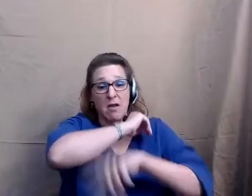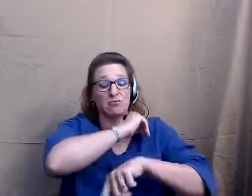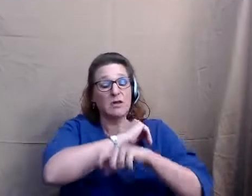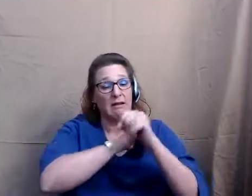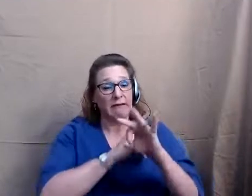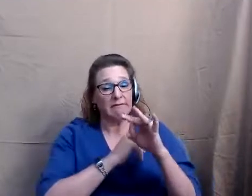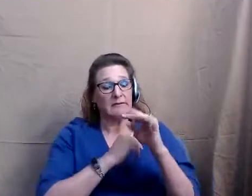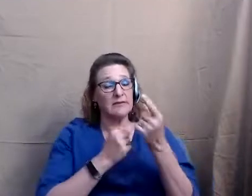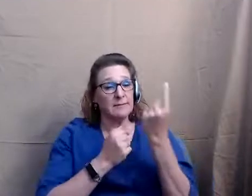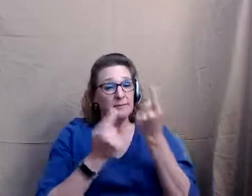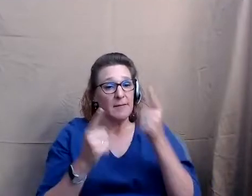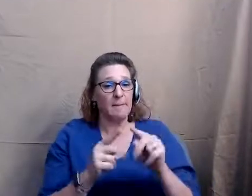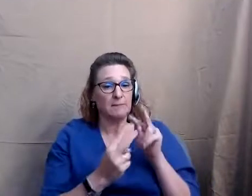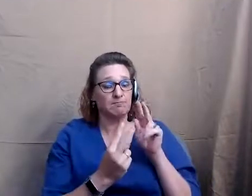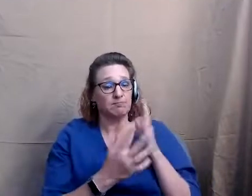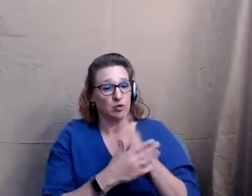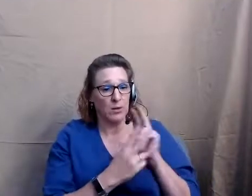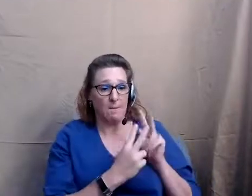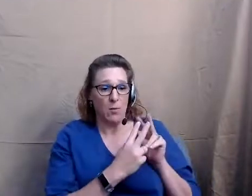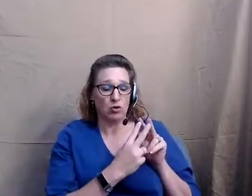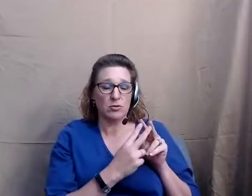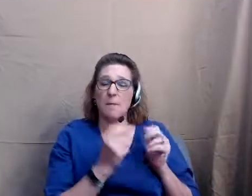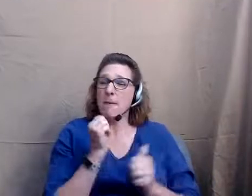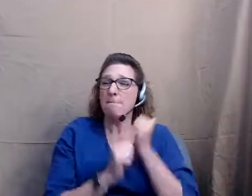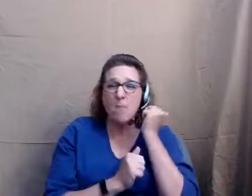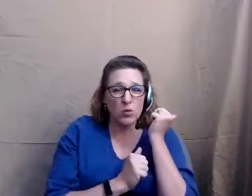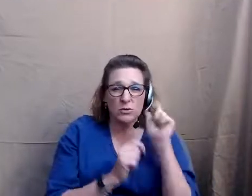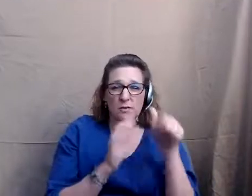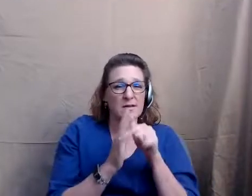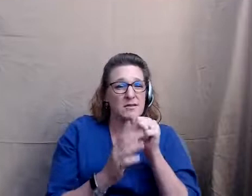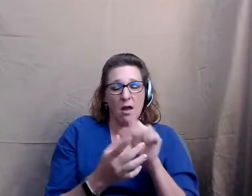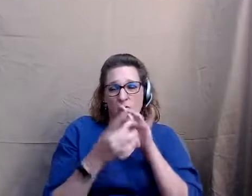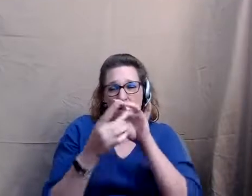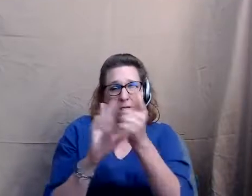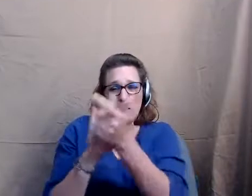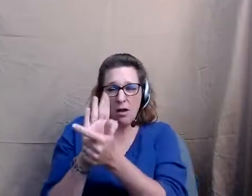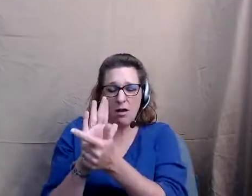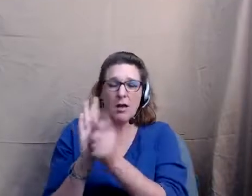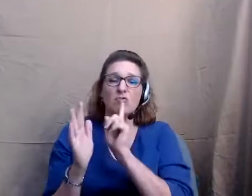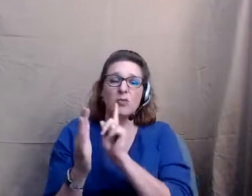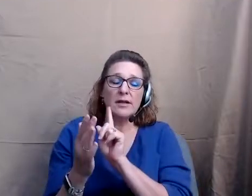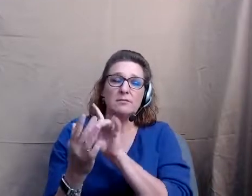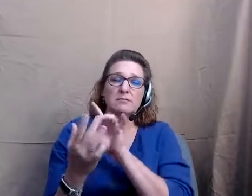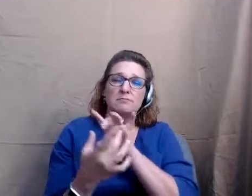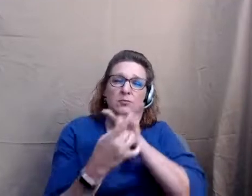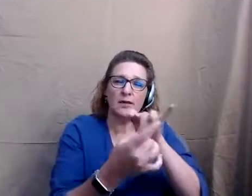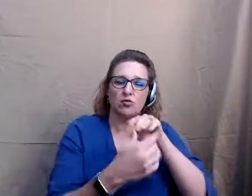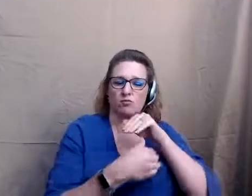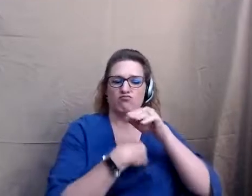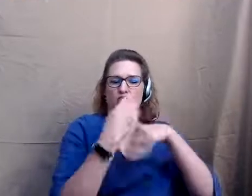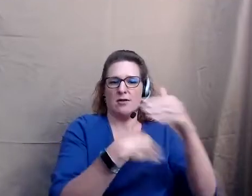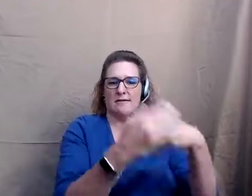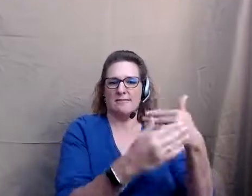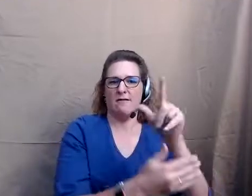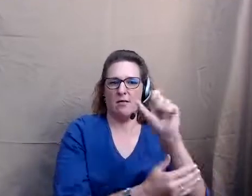But most of the action in criminalization is not around the substantive law. It's actually around process. It's